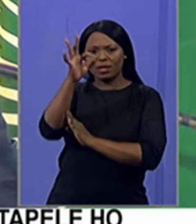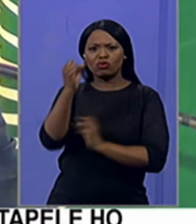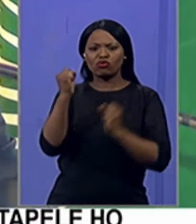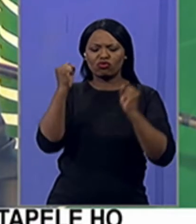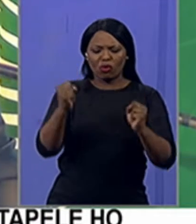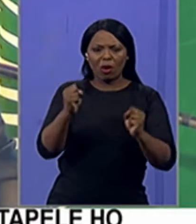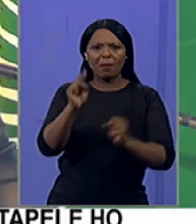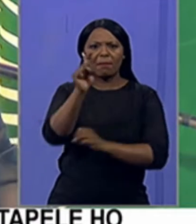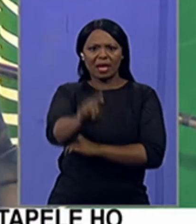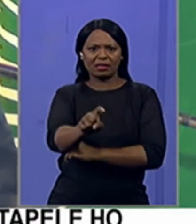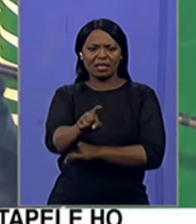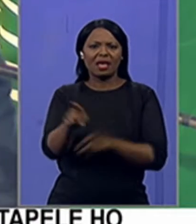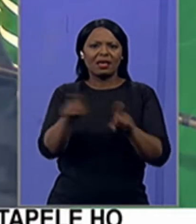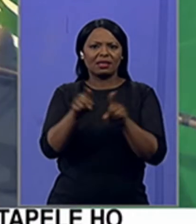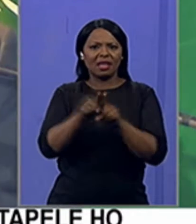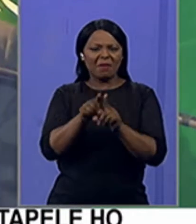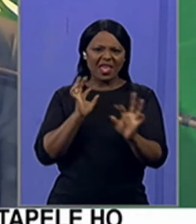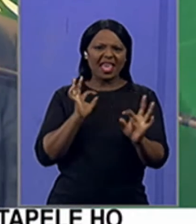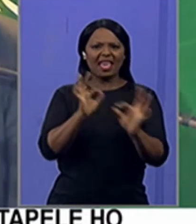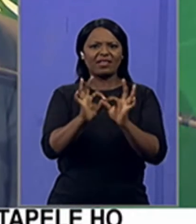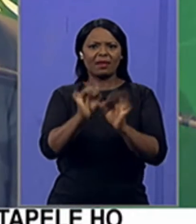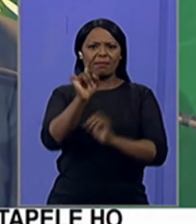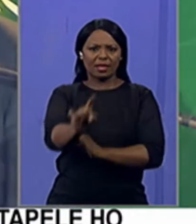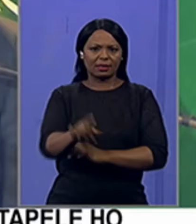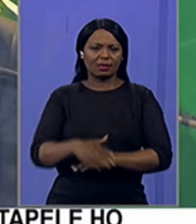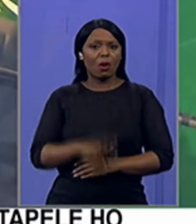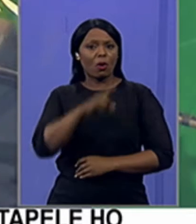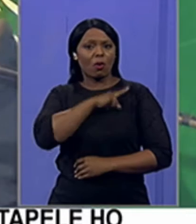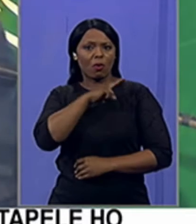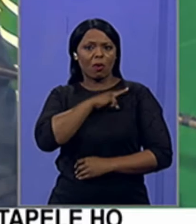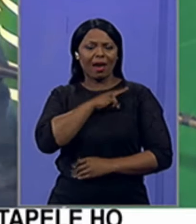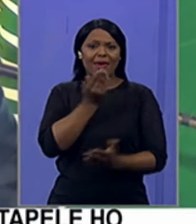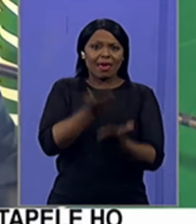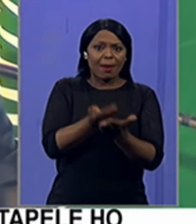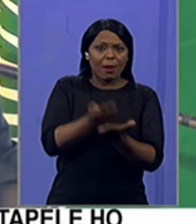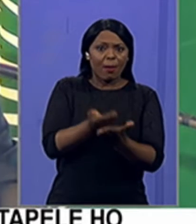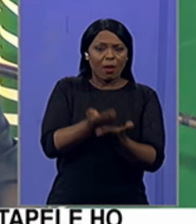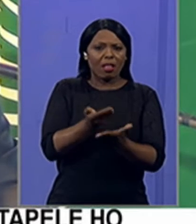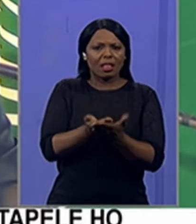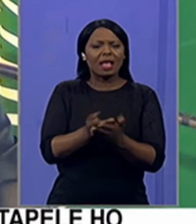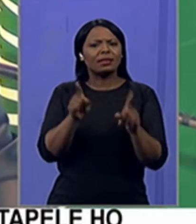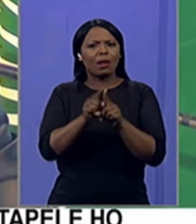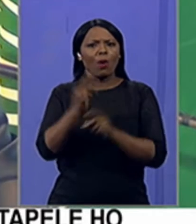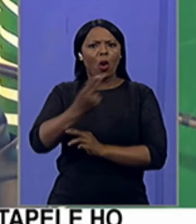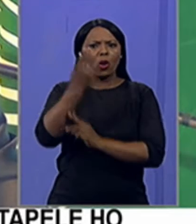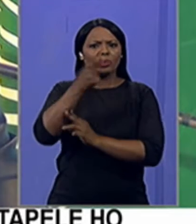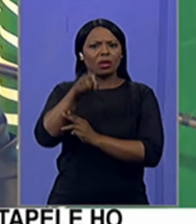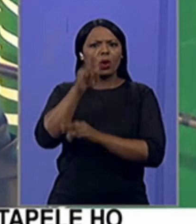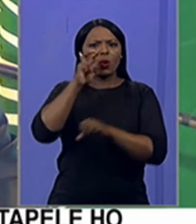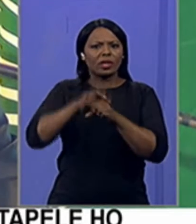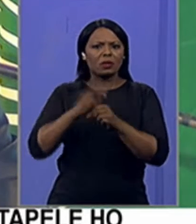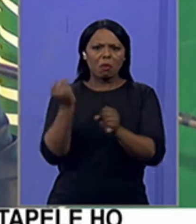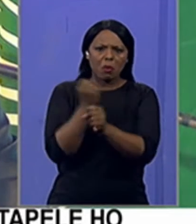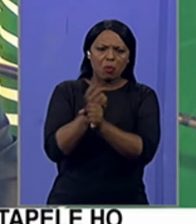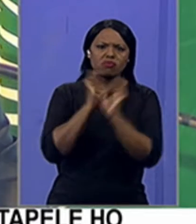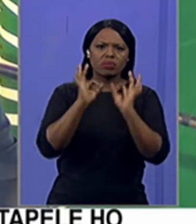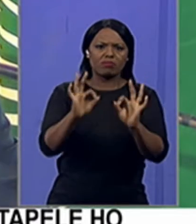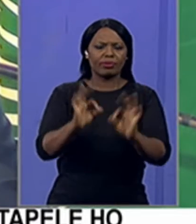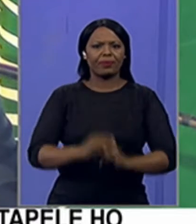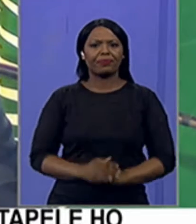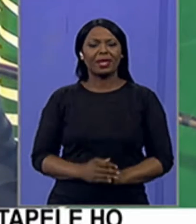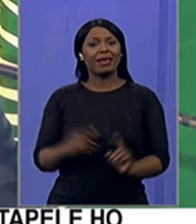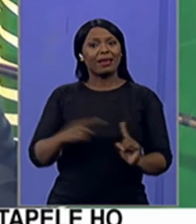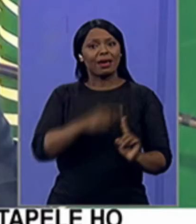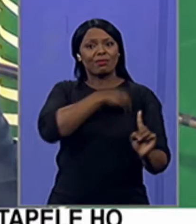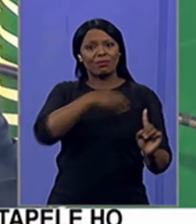strong, it has to be efficient, it has to be capable, and it also has to be well run. Mopresidente